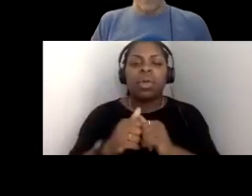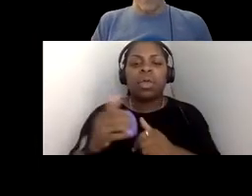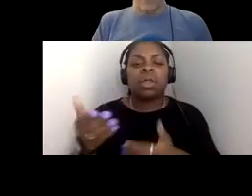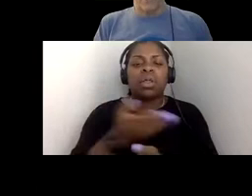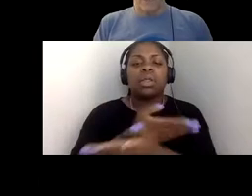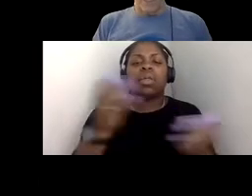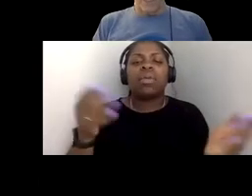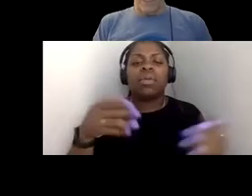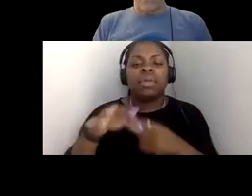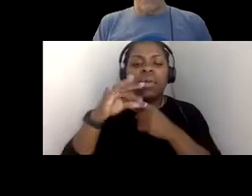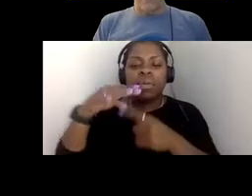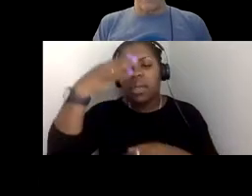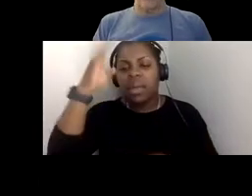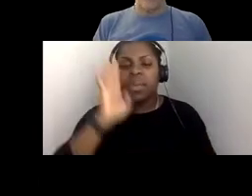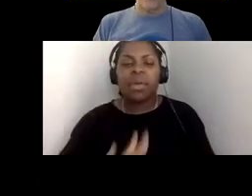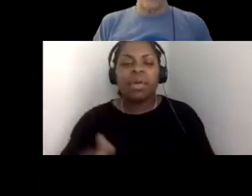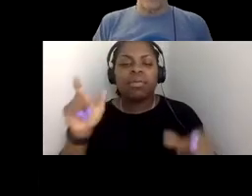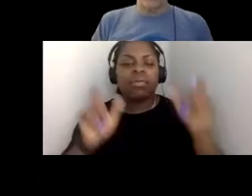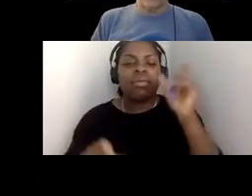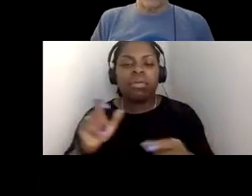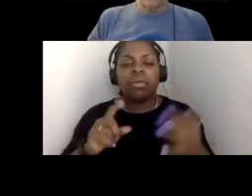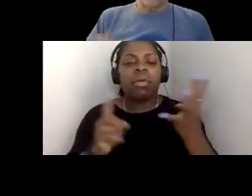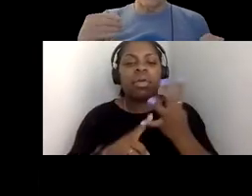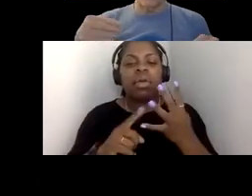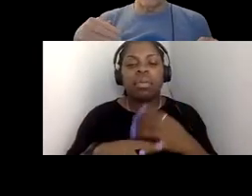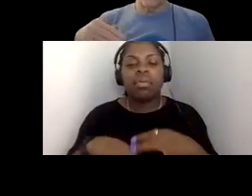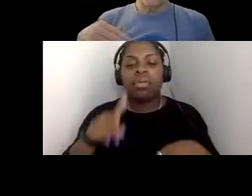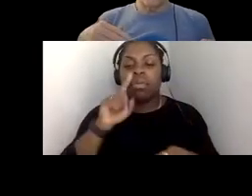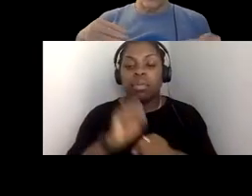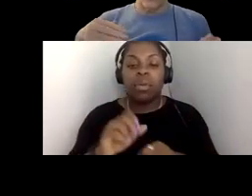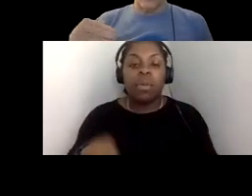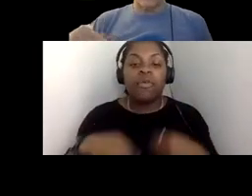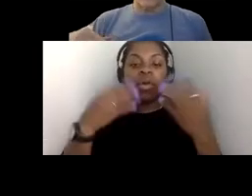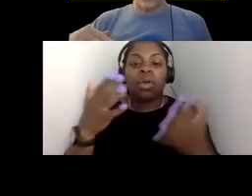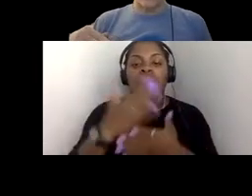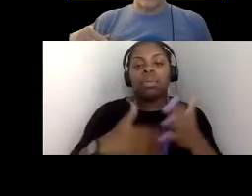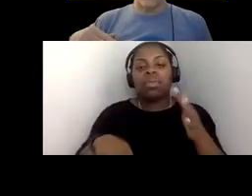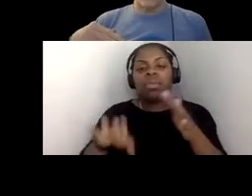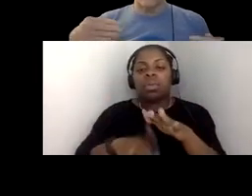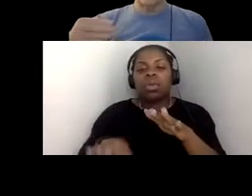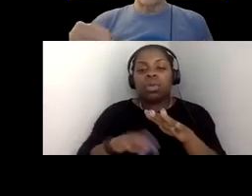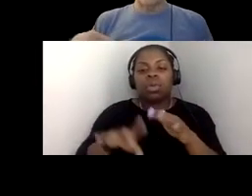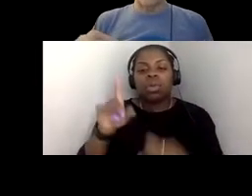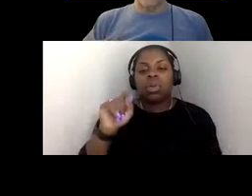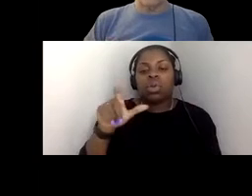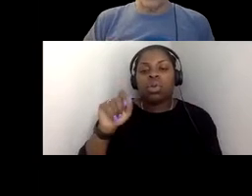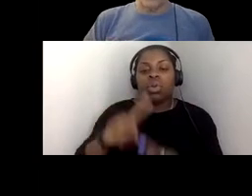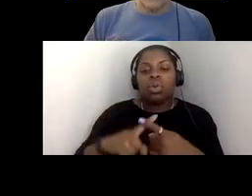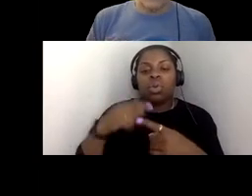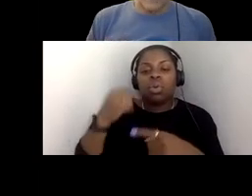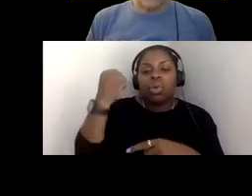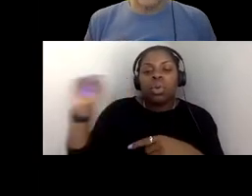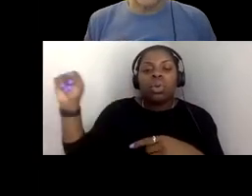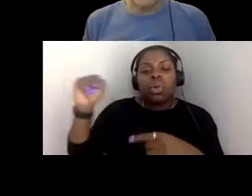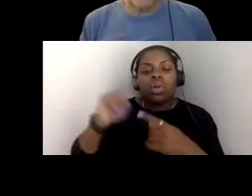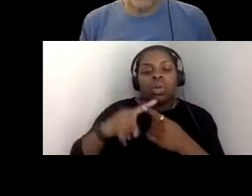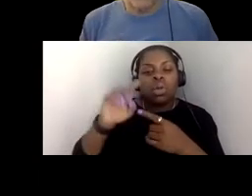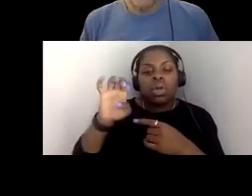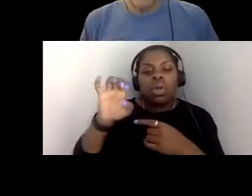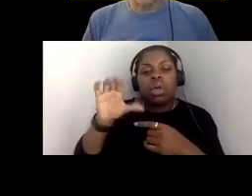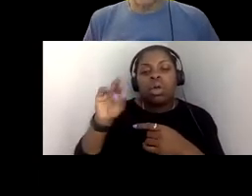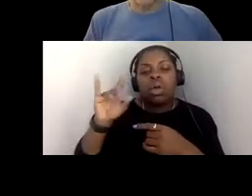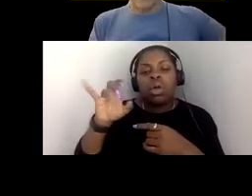and Brown folks, and finally provide some basic tools to resist incarceration and fight for justice and